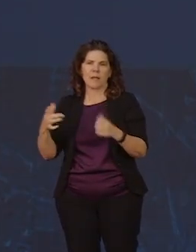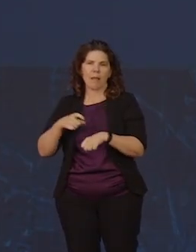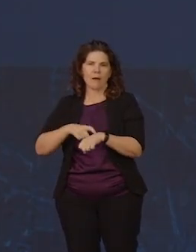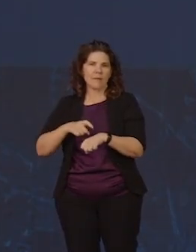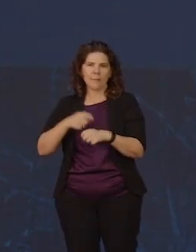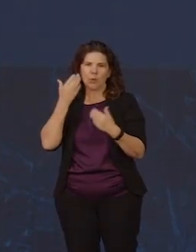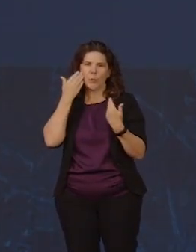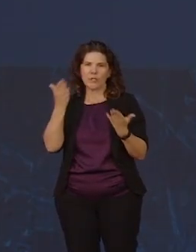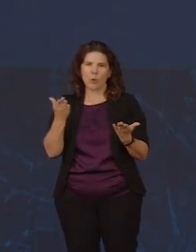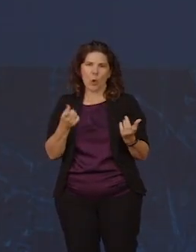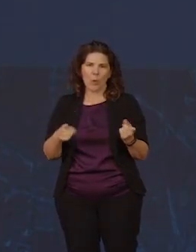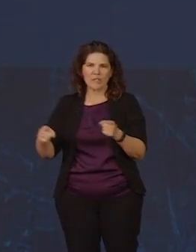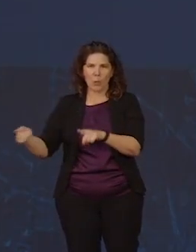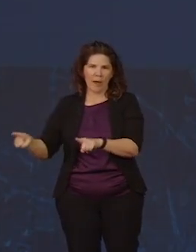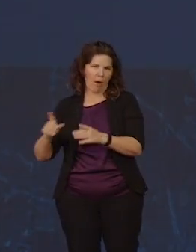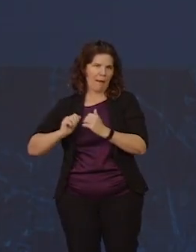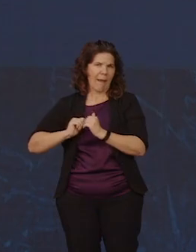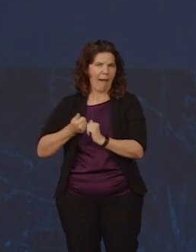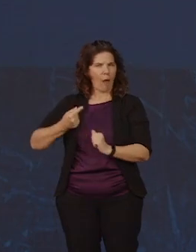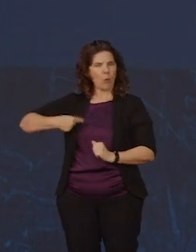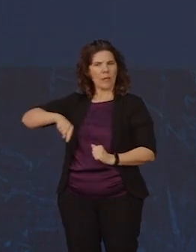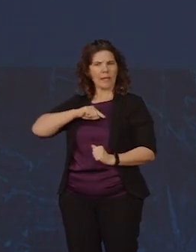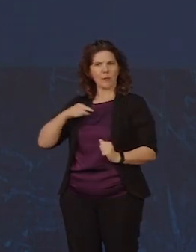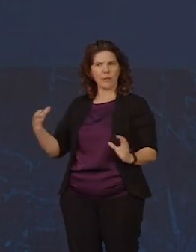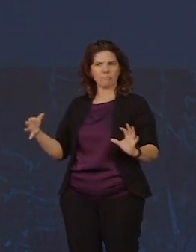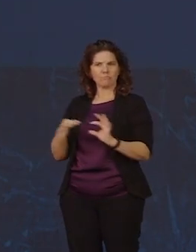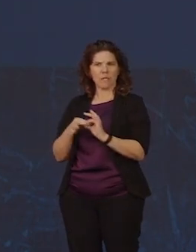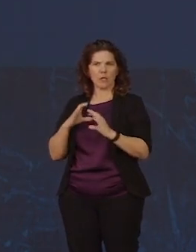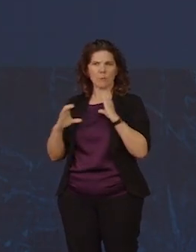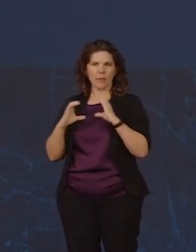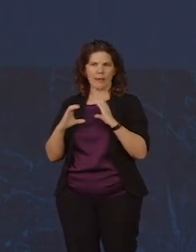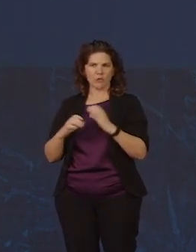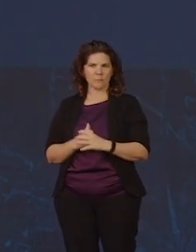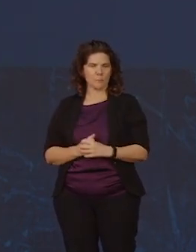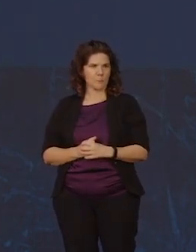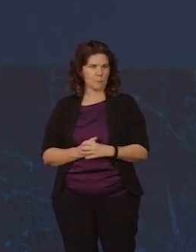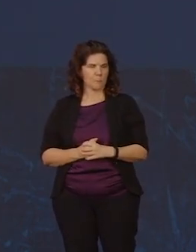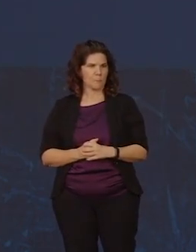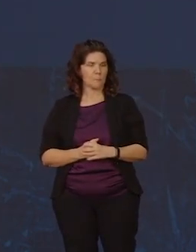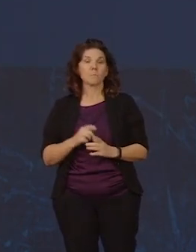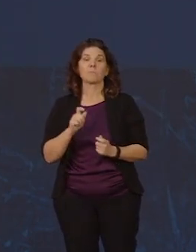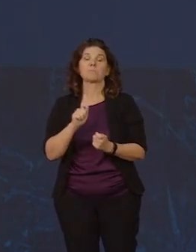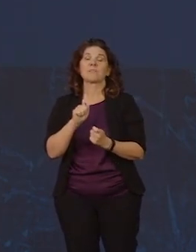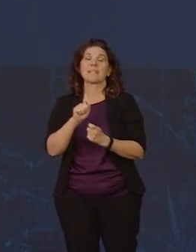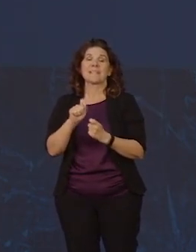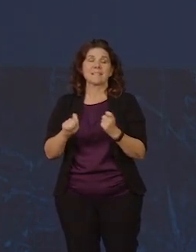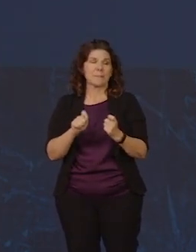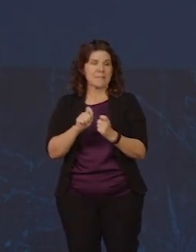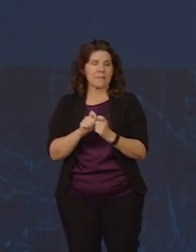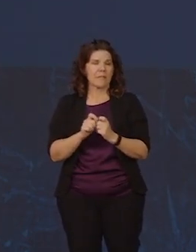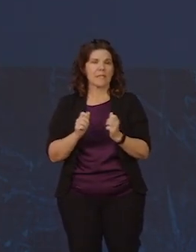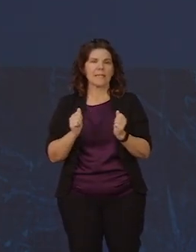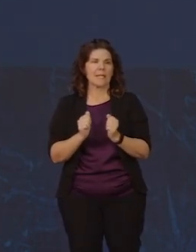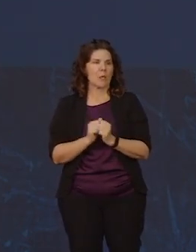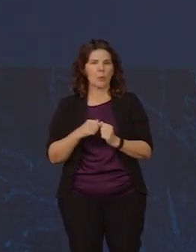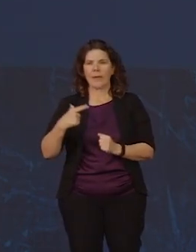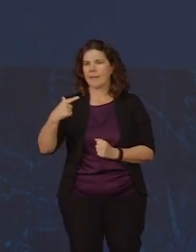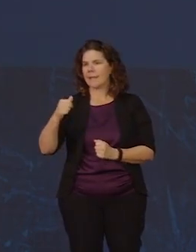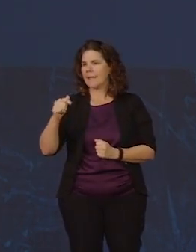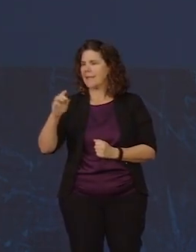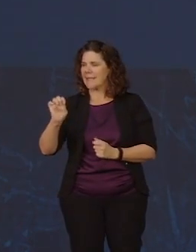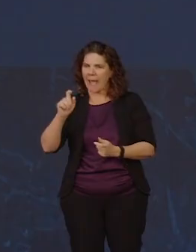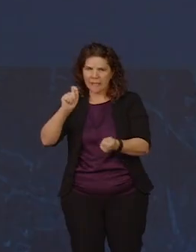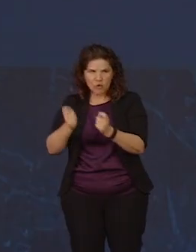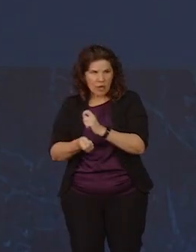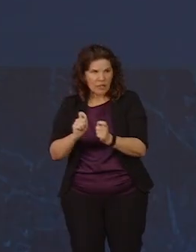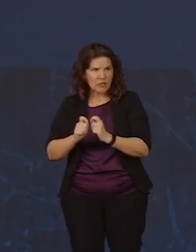don't really know what's going on. How can we bridge that gap of communication? Specifically with like gate changes, or